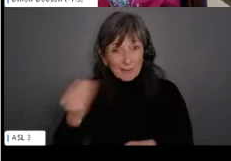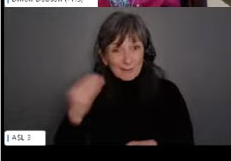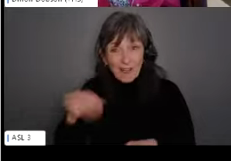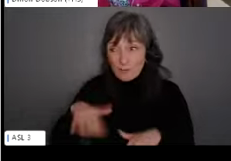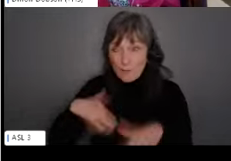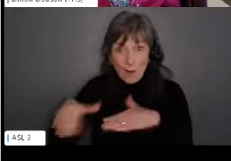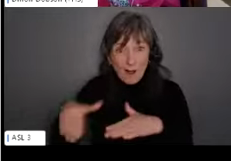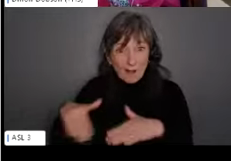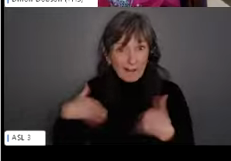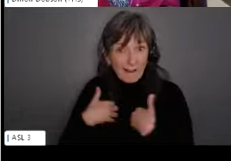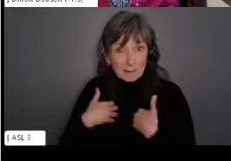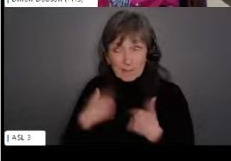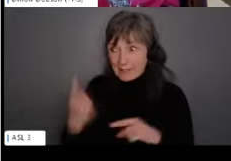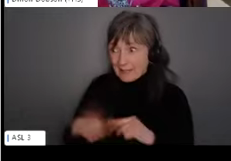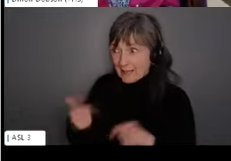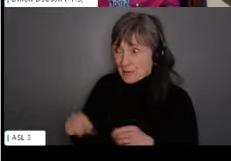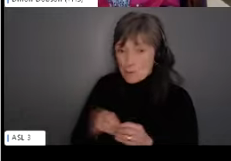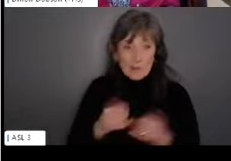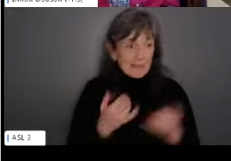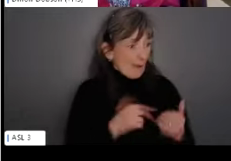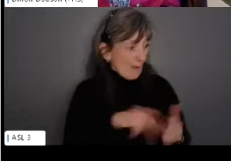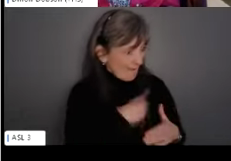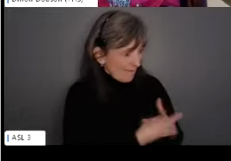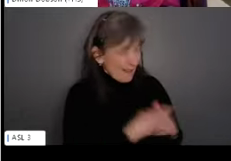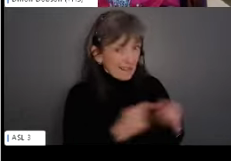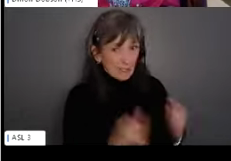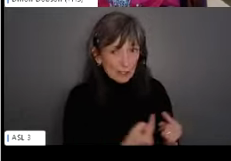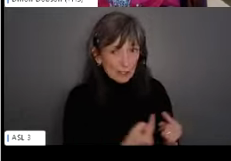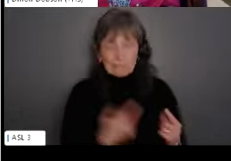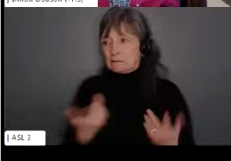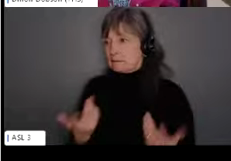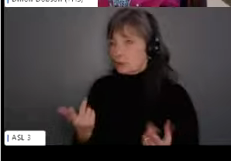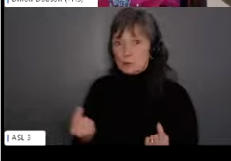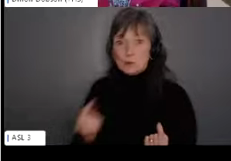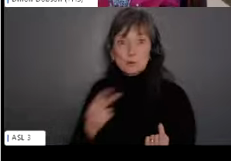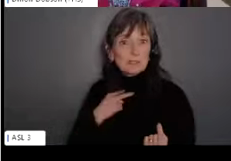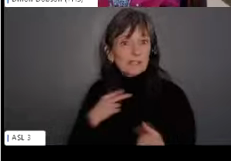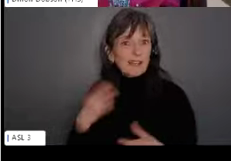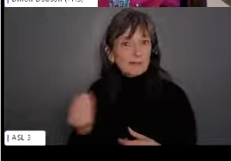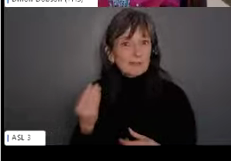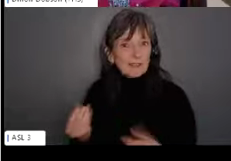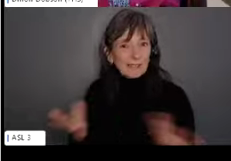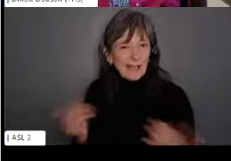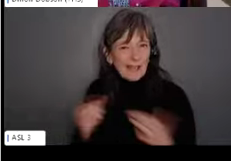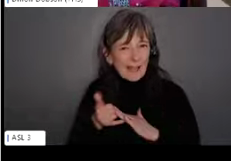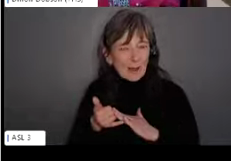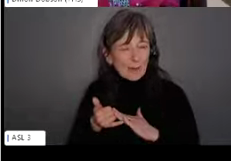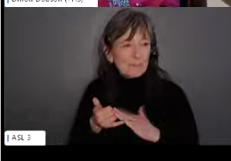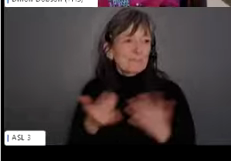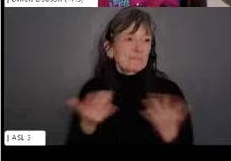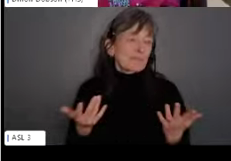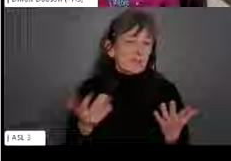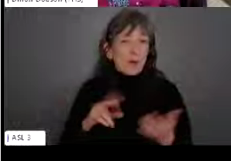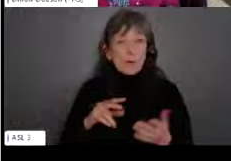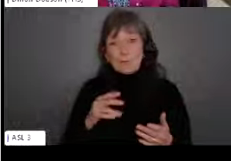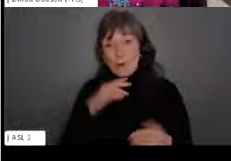animal out all the time? So falls, we know, are a major cause of injury in older adults, and so environmental risks can have some serious